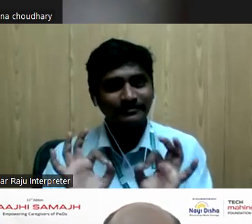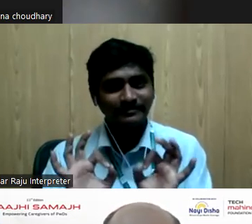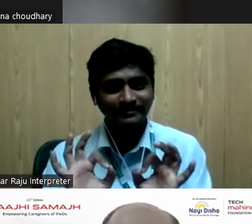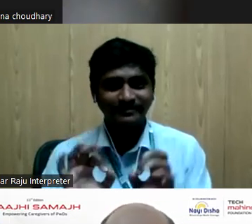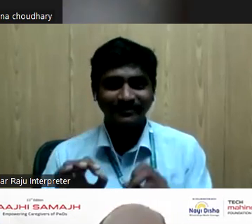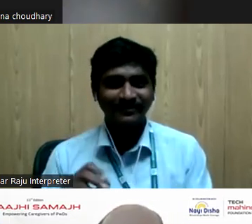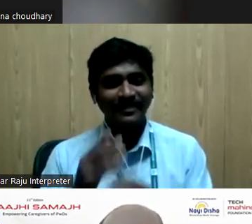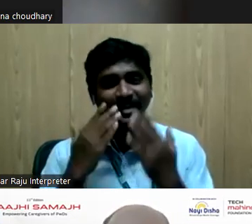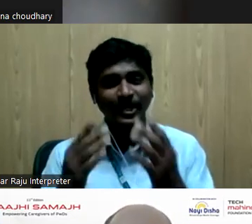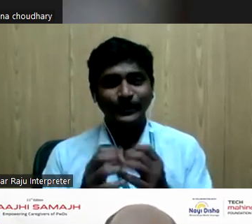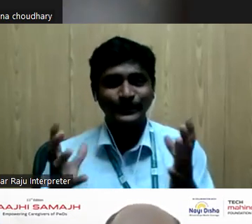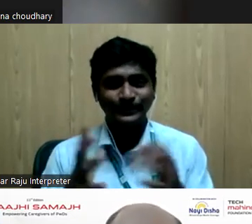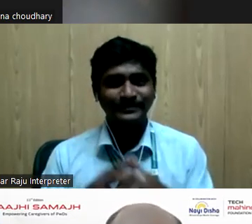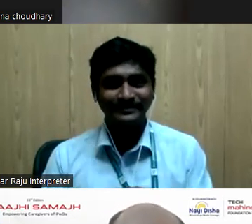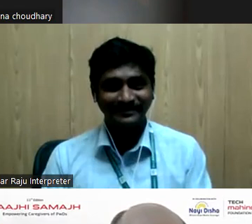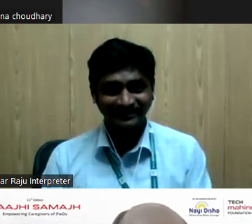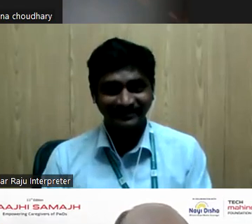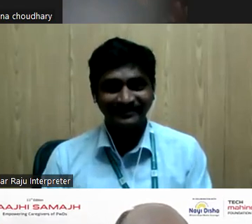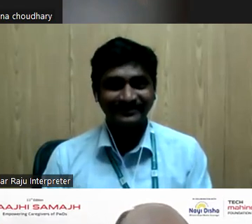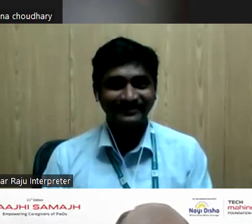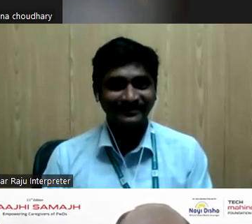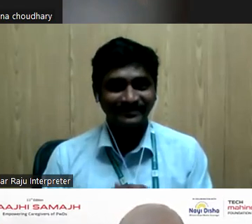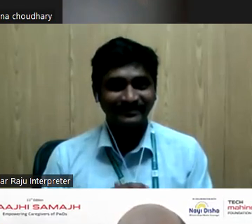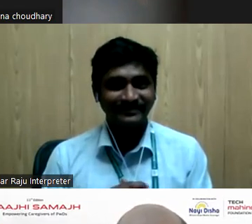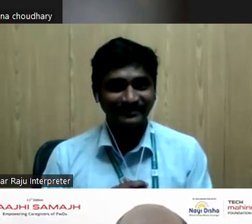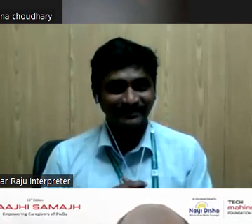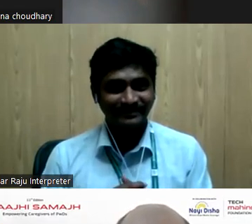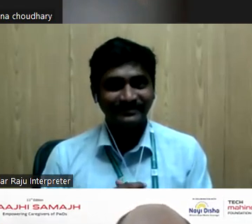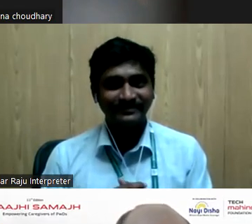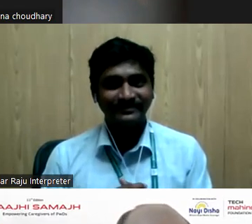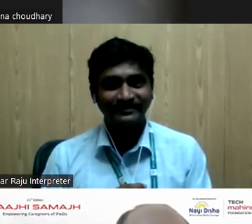Thank you, all of you. Back to you, Naima and Anji.